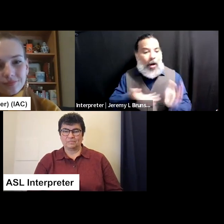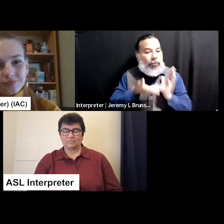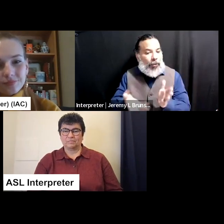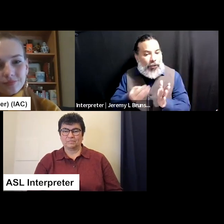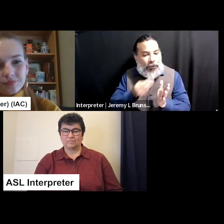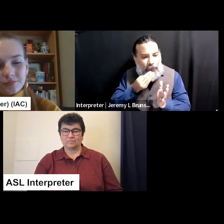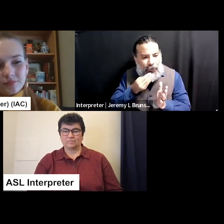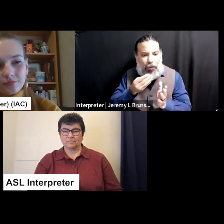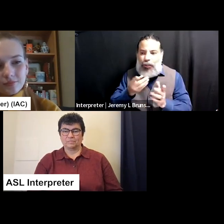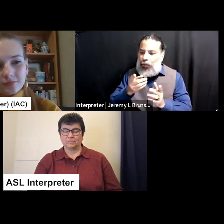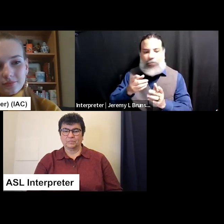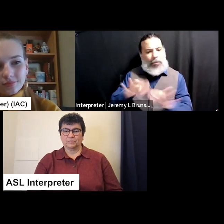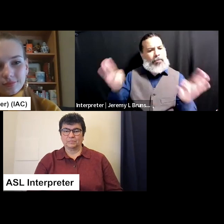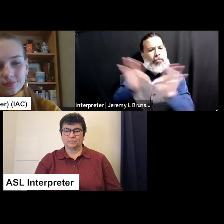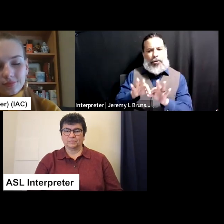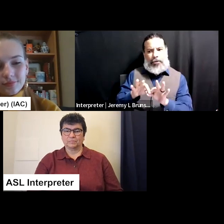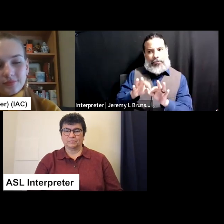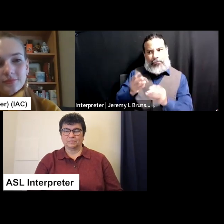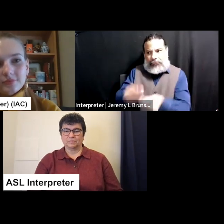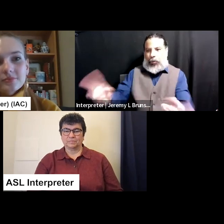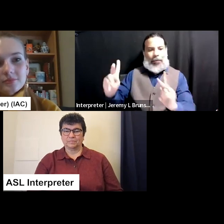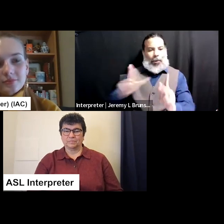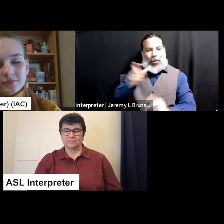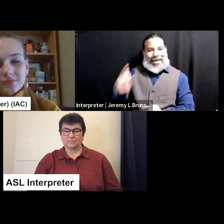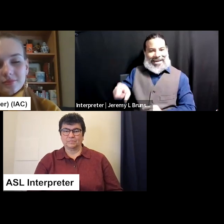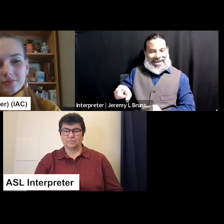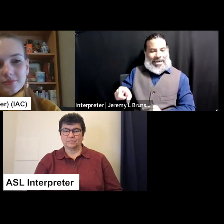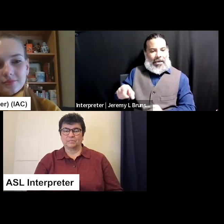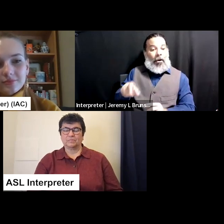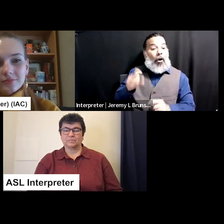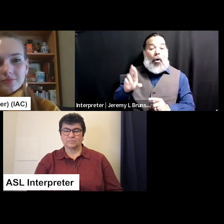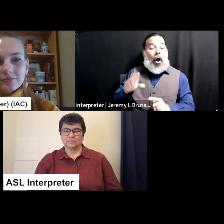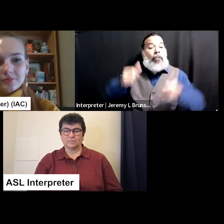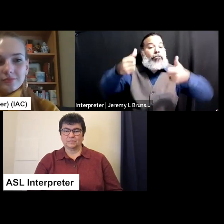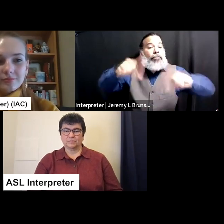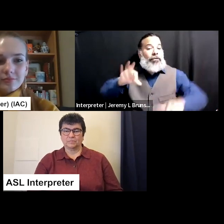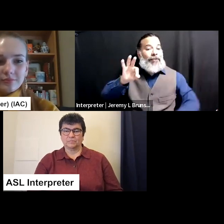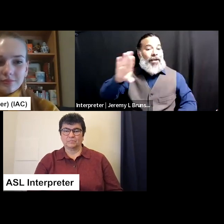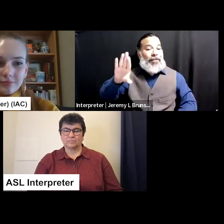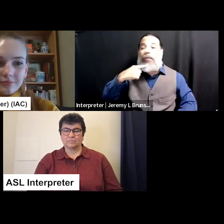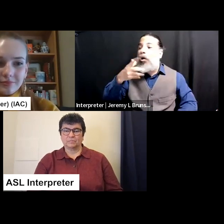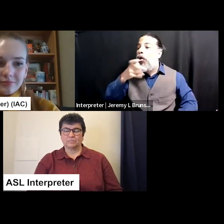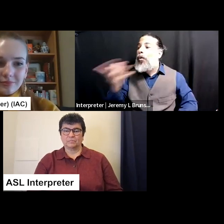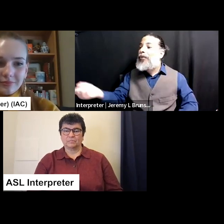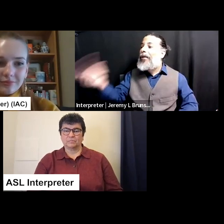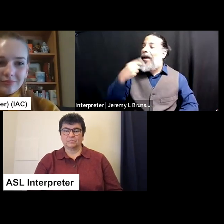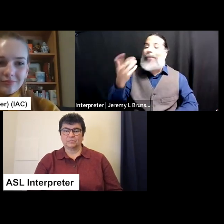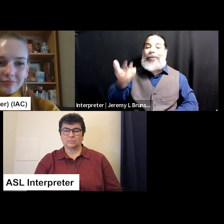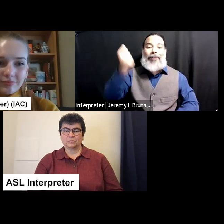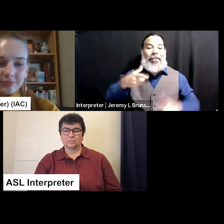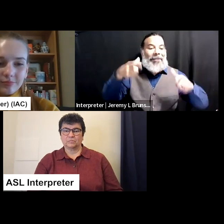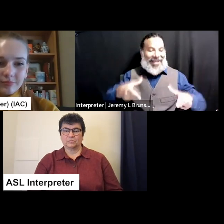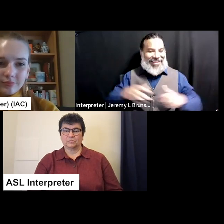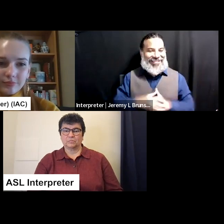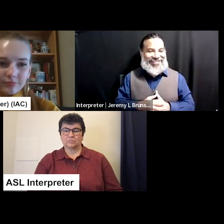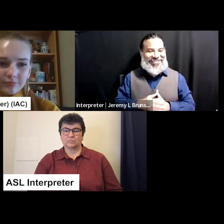it's directly going to folks in need, or I post on Facebook and say, hey, who wants to come over and grab a plate?